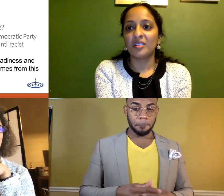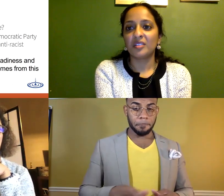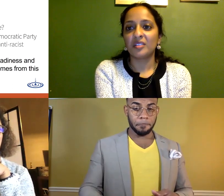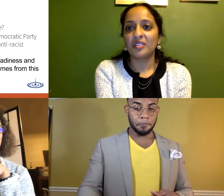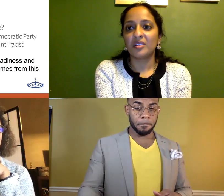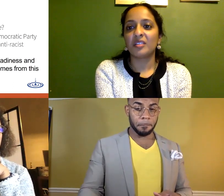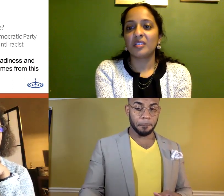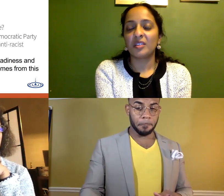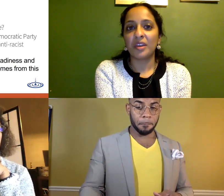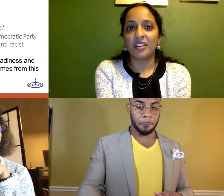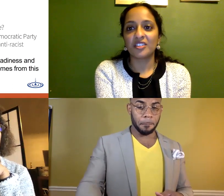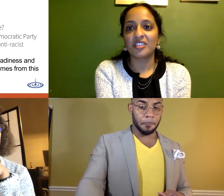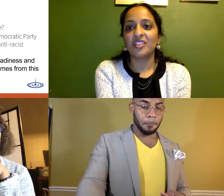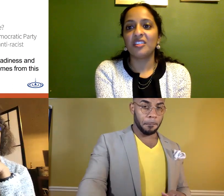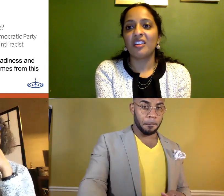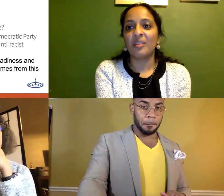I love it.